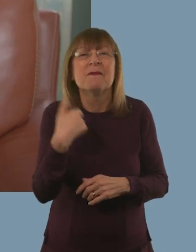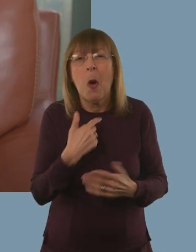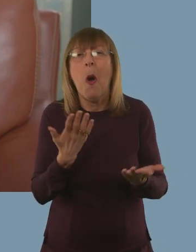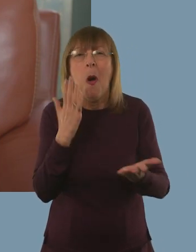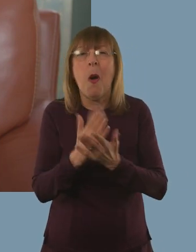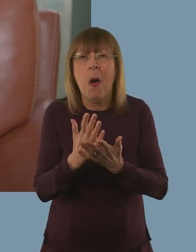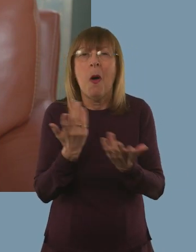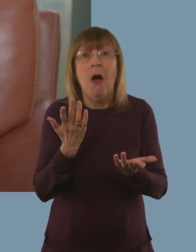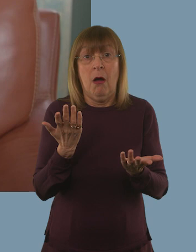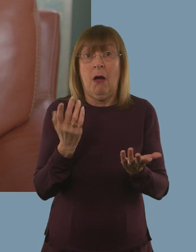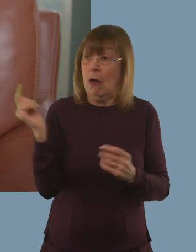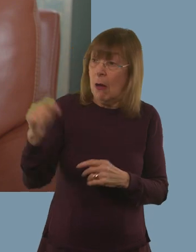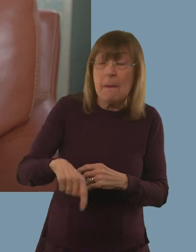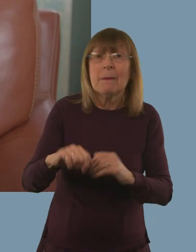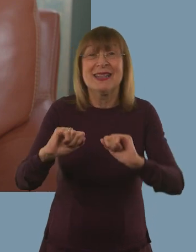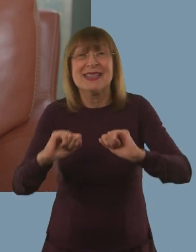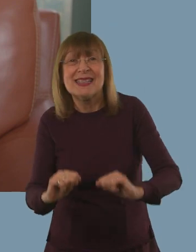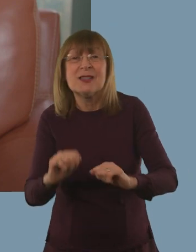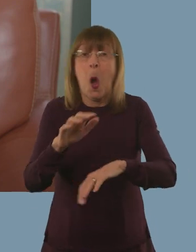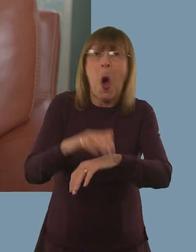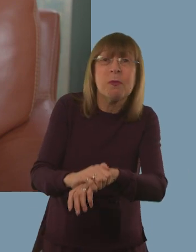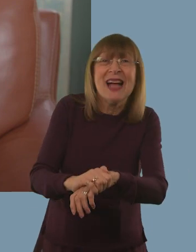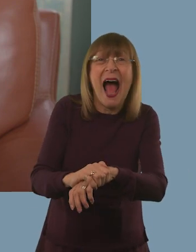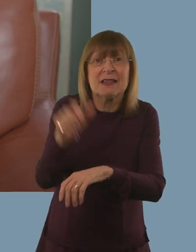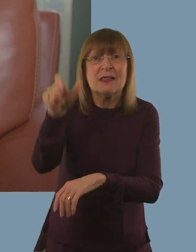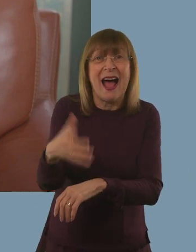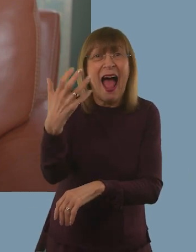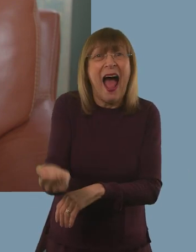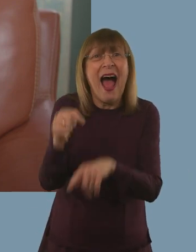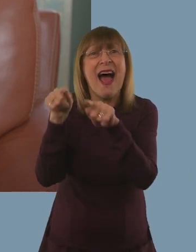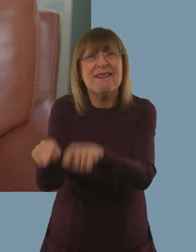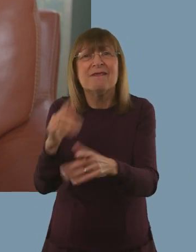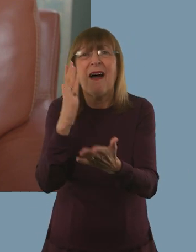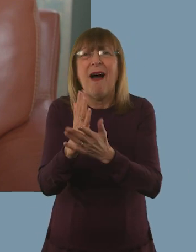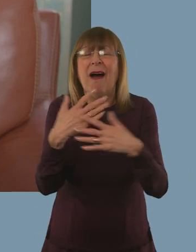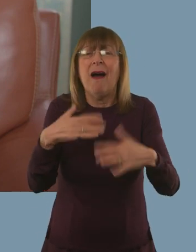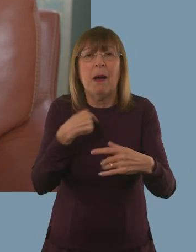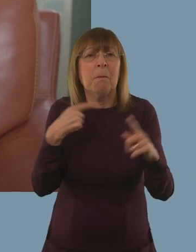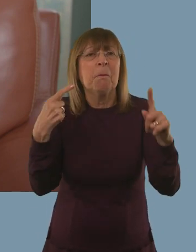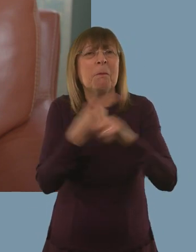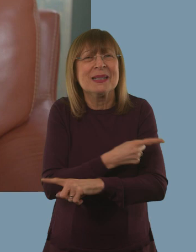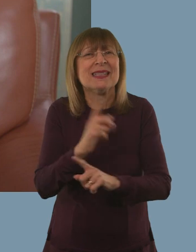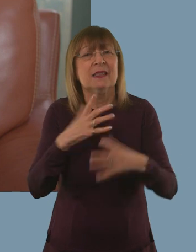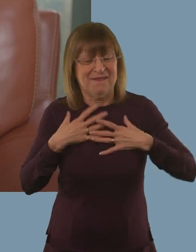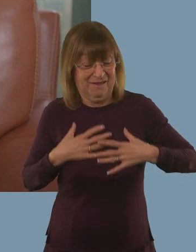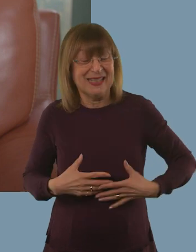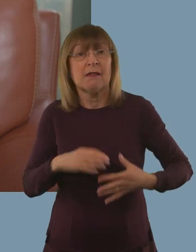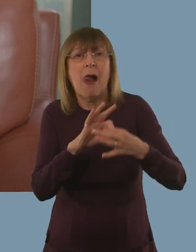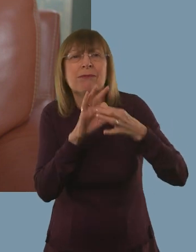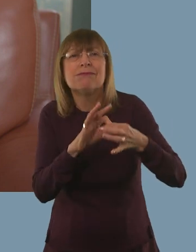said before, just coming and sitting with you and holding your hand. Actually, one of the things that I miss the